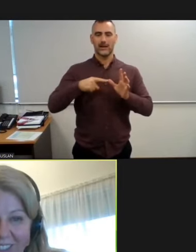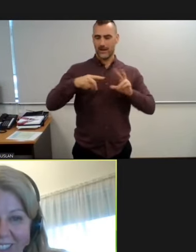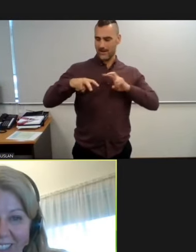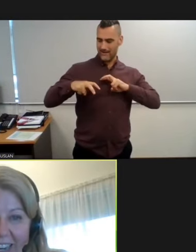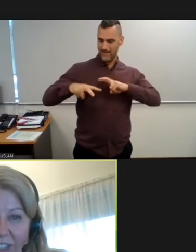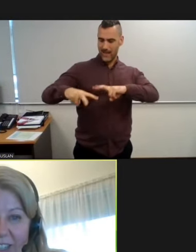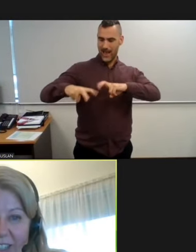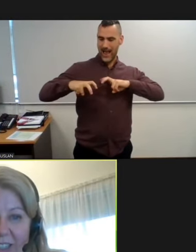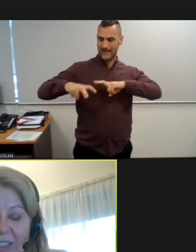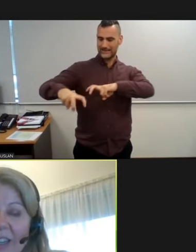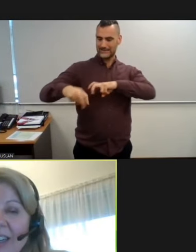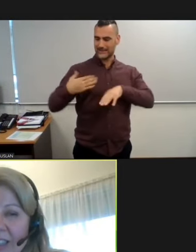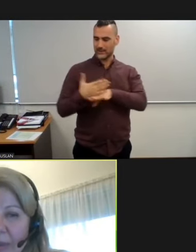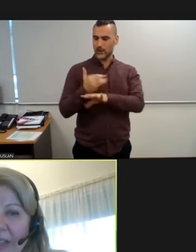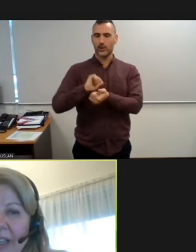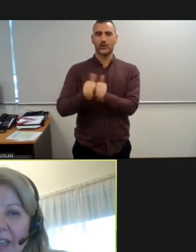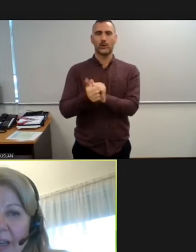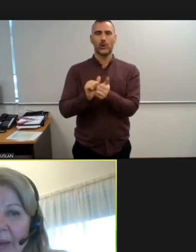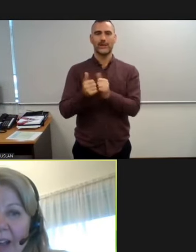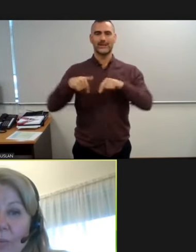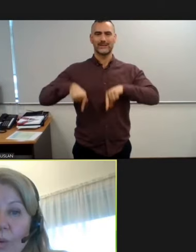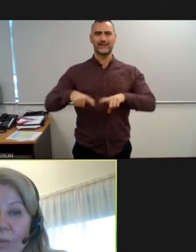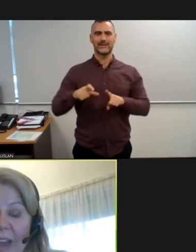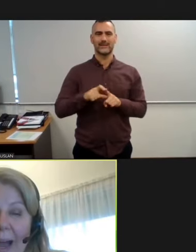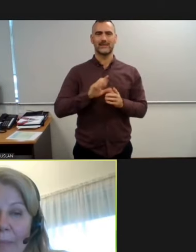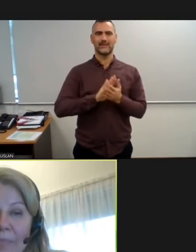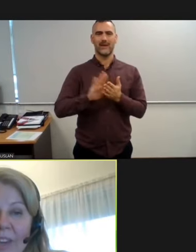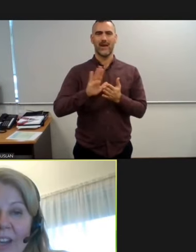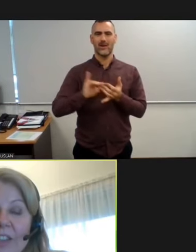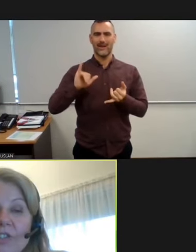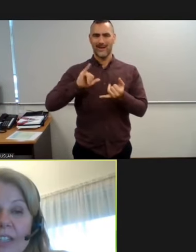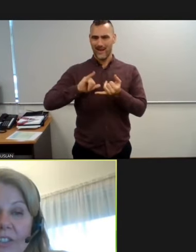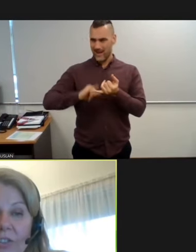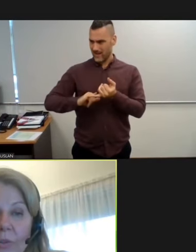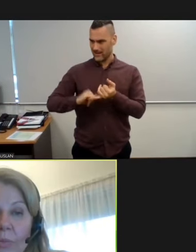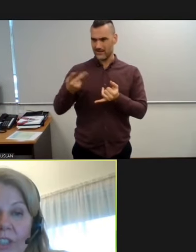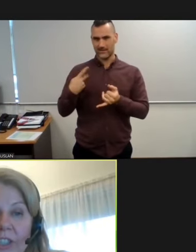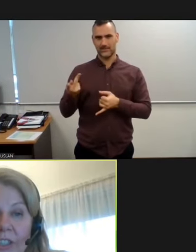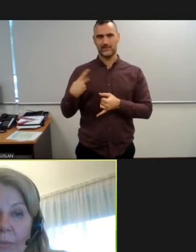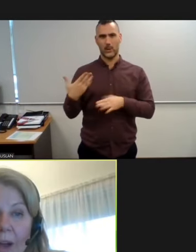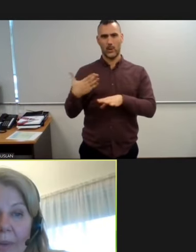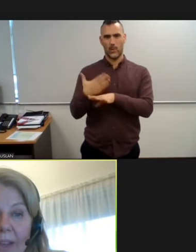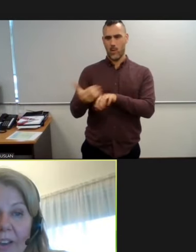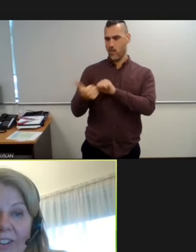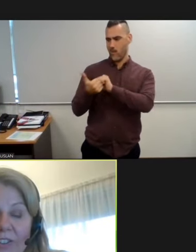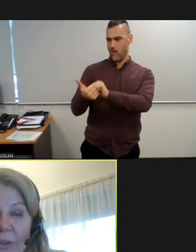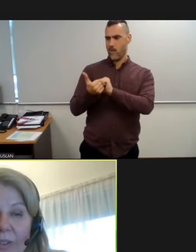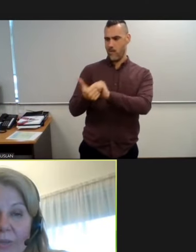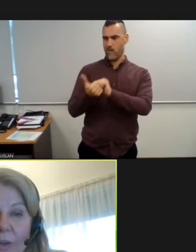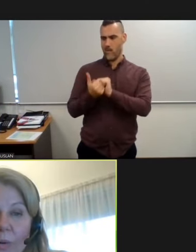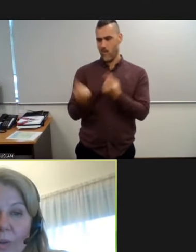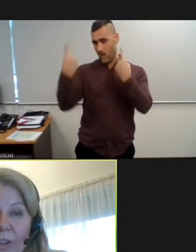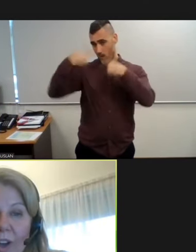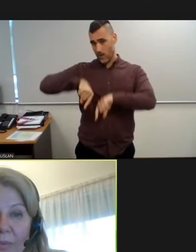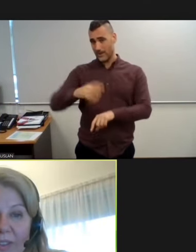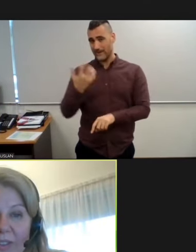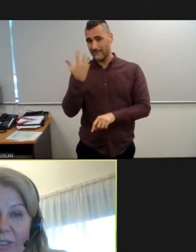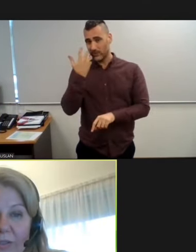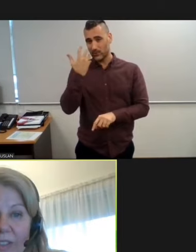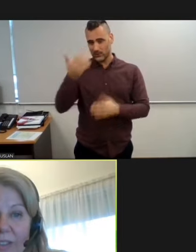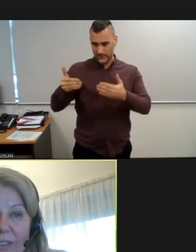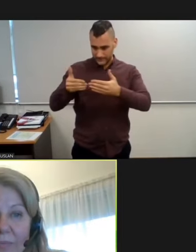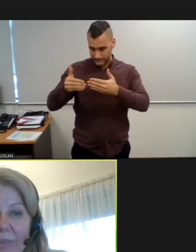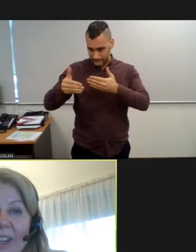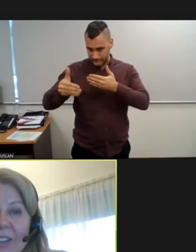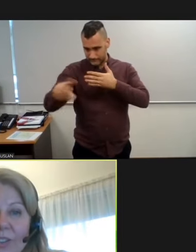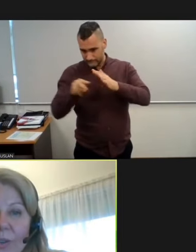colleagues here at DHHS to be thinking about what the trajectory or predictions might be in terms of the call on the homelessness